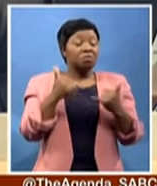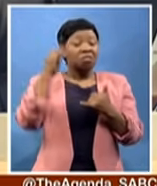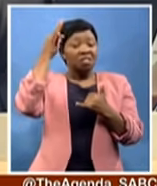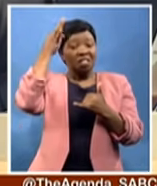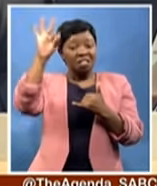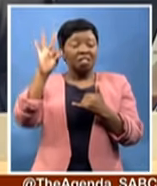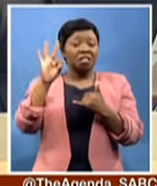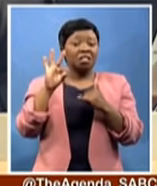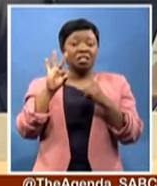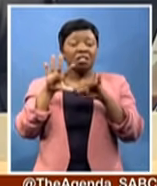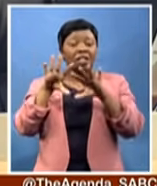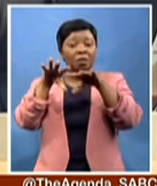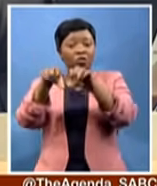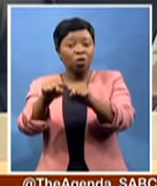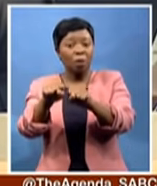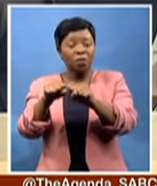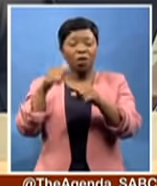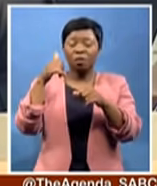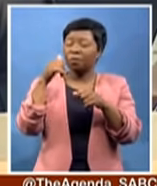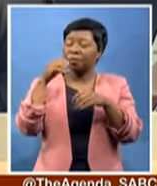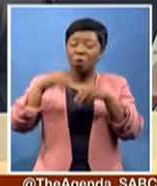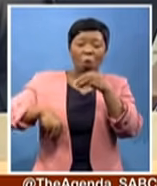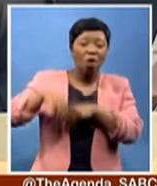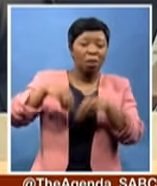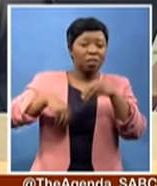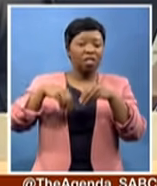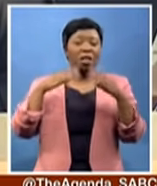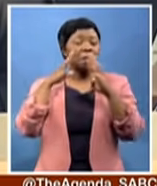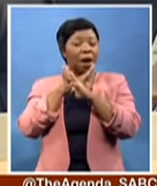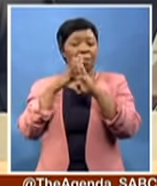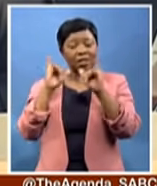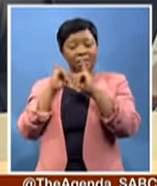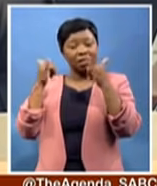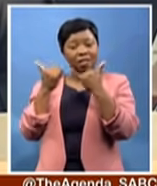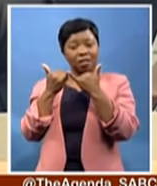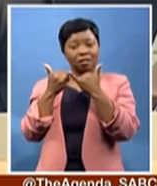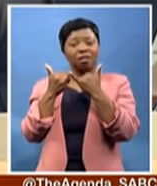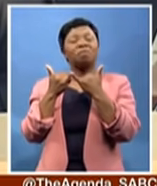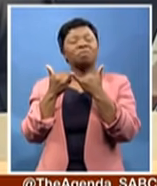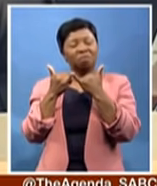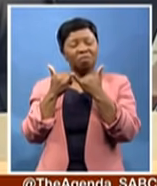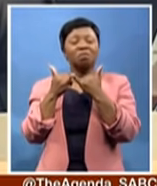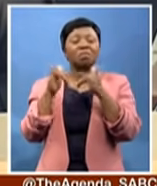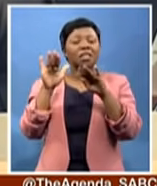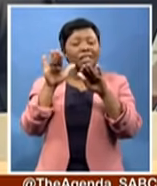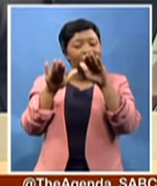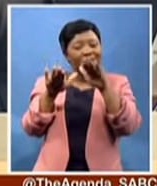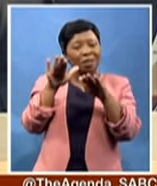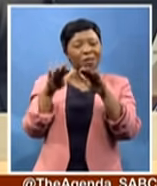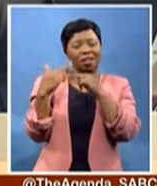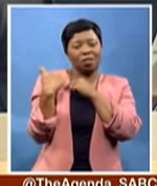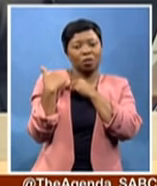sector carries a similar responsibility. This Commission is